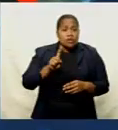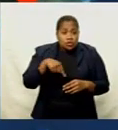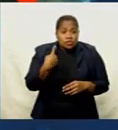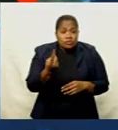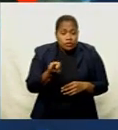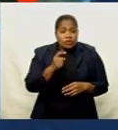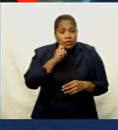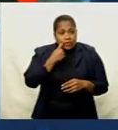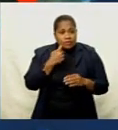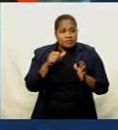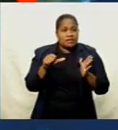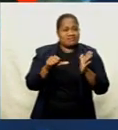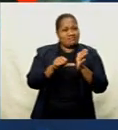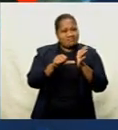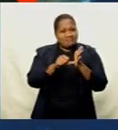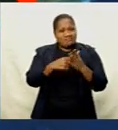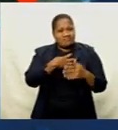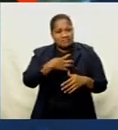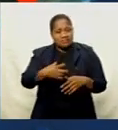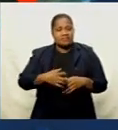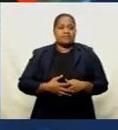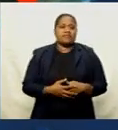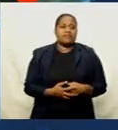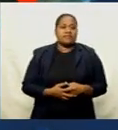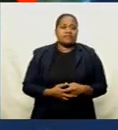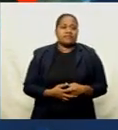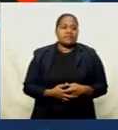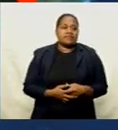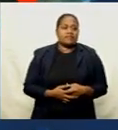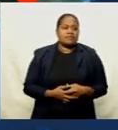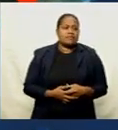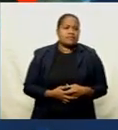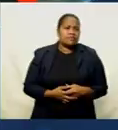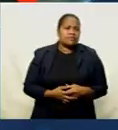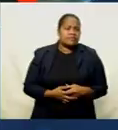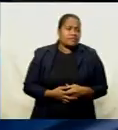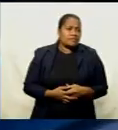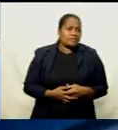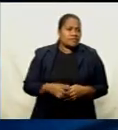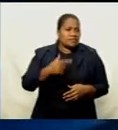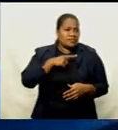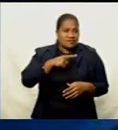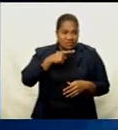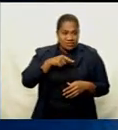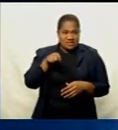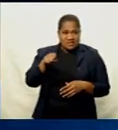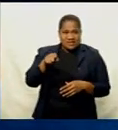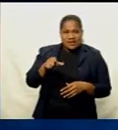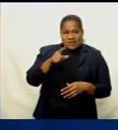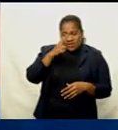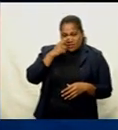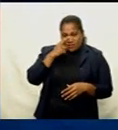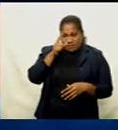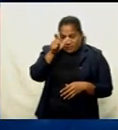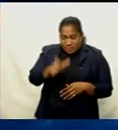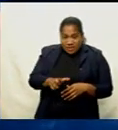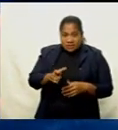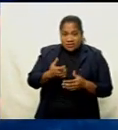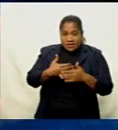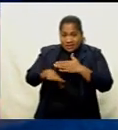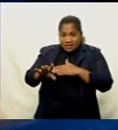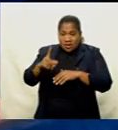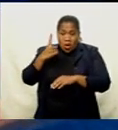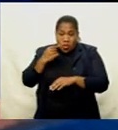because that diminishes the chances of the persons in the water with